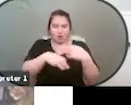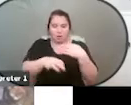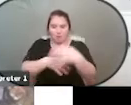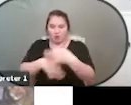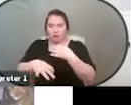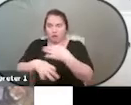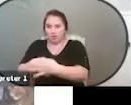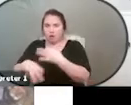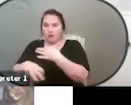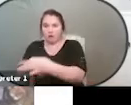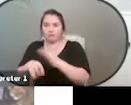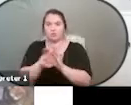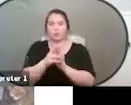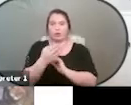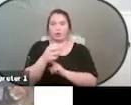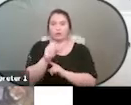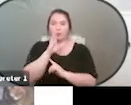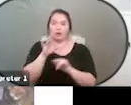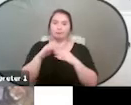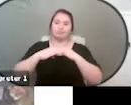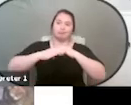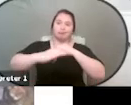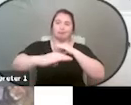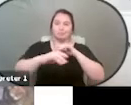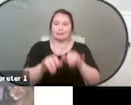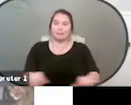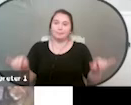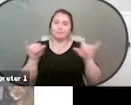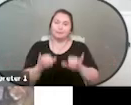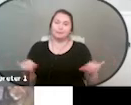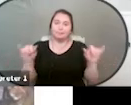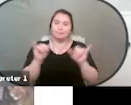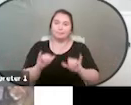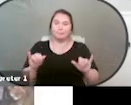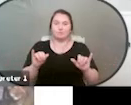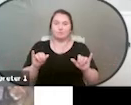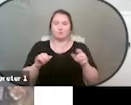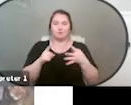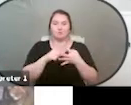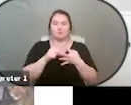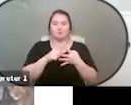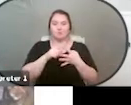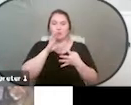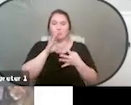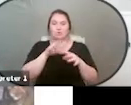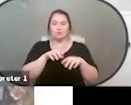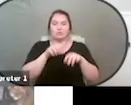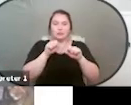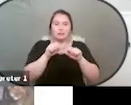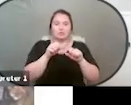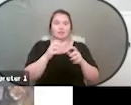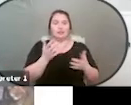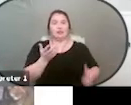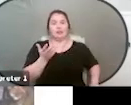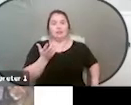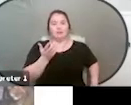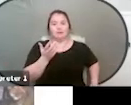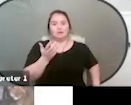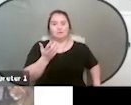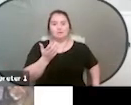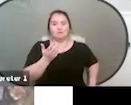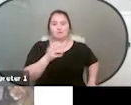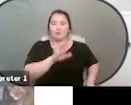School would stay as is. This would roughly take anywhere from about 13 to